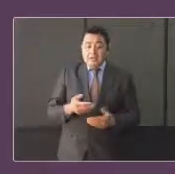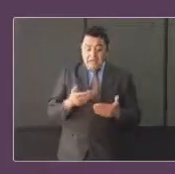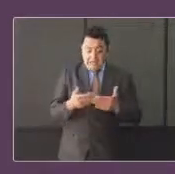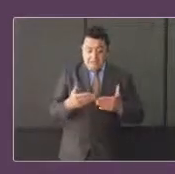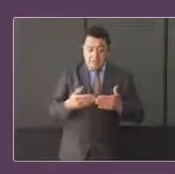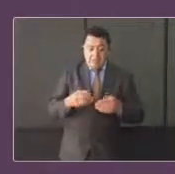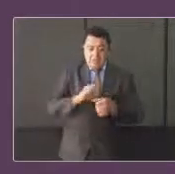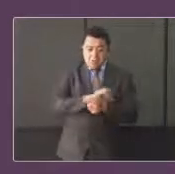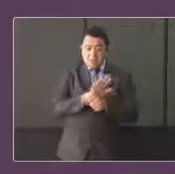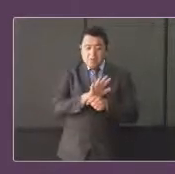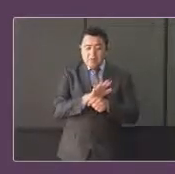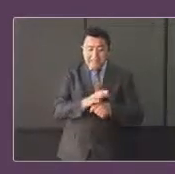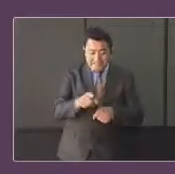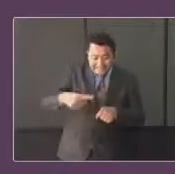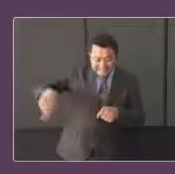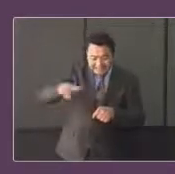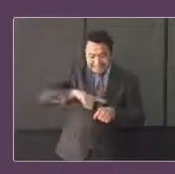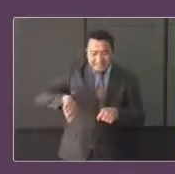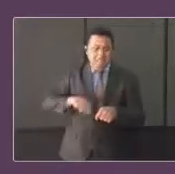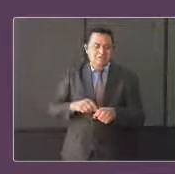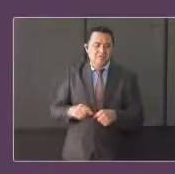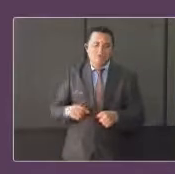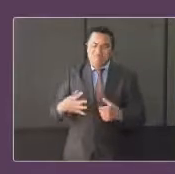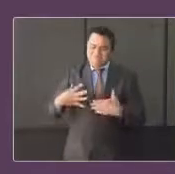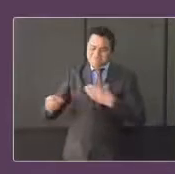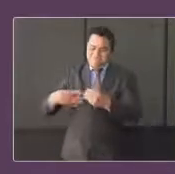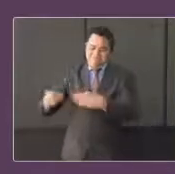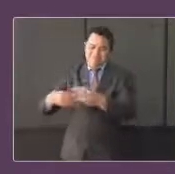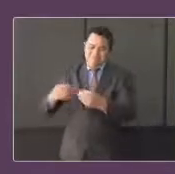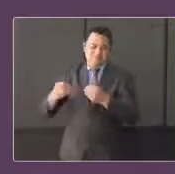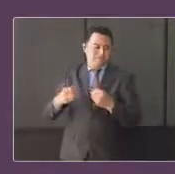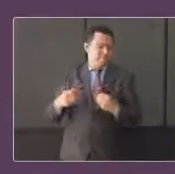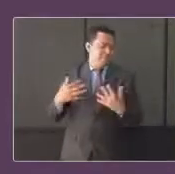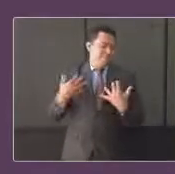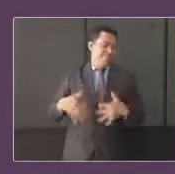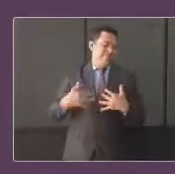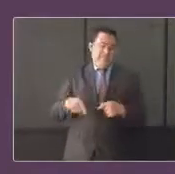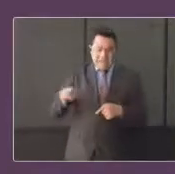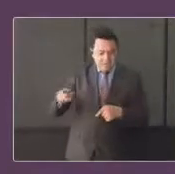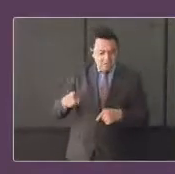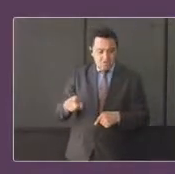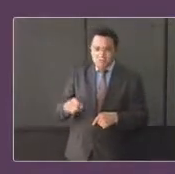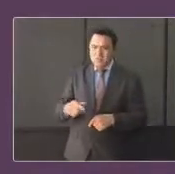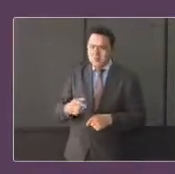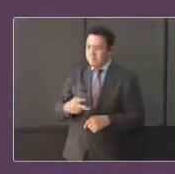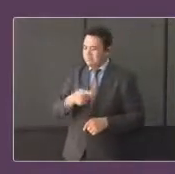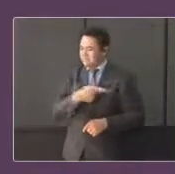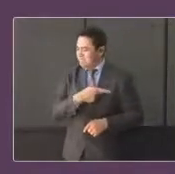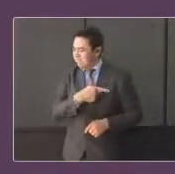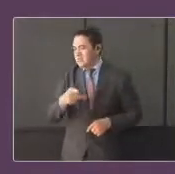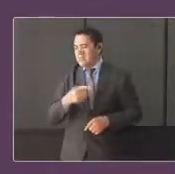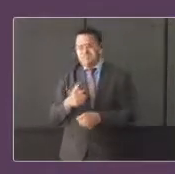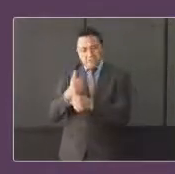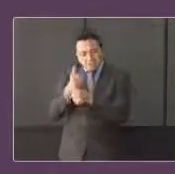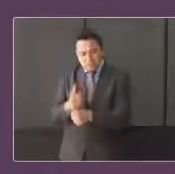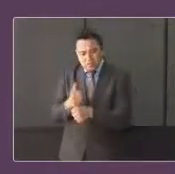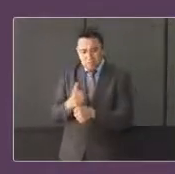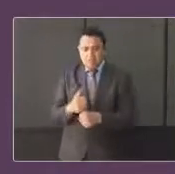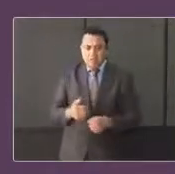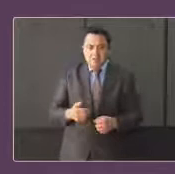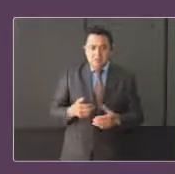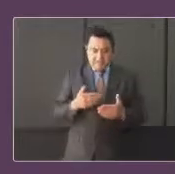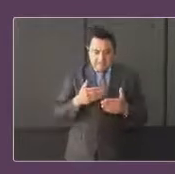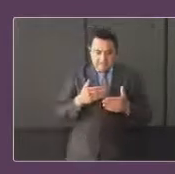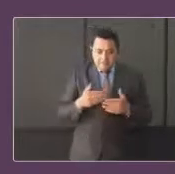of COVID that has also affected migrants in extreme poverty or poverty.